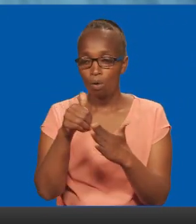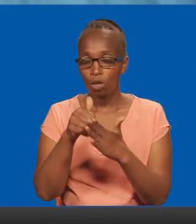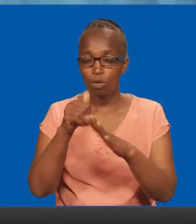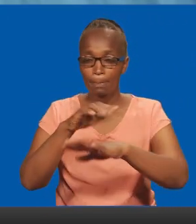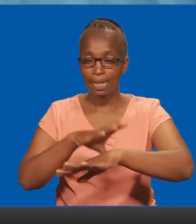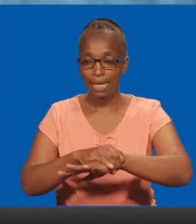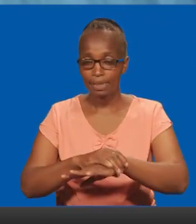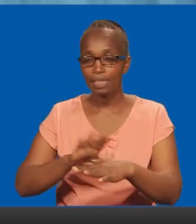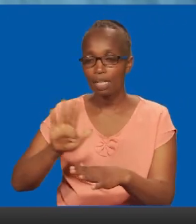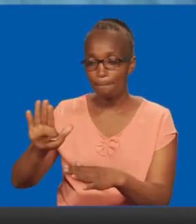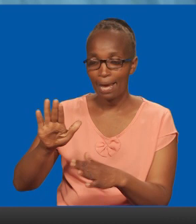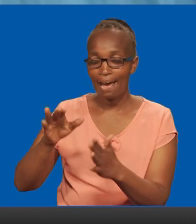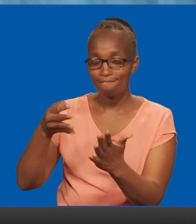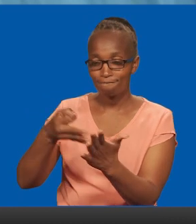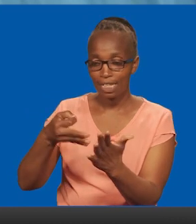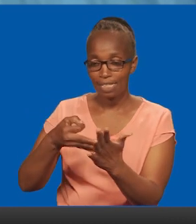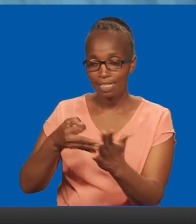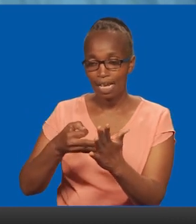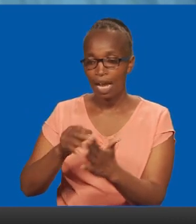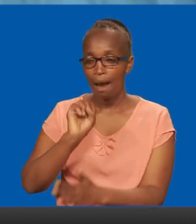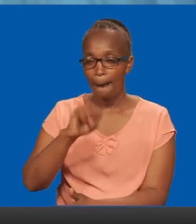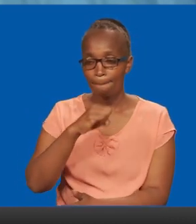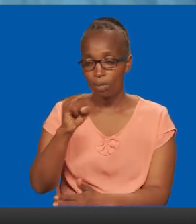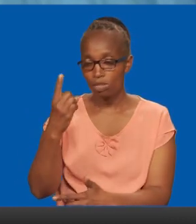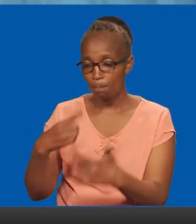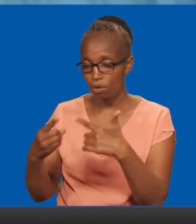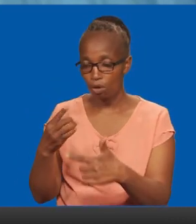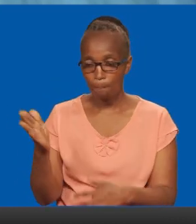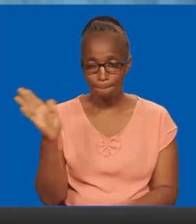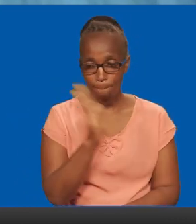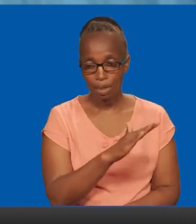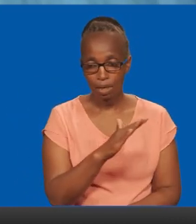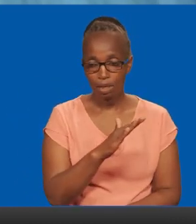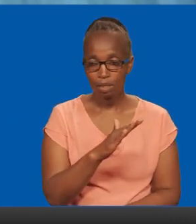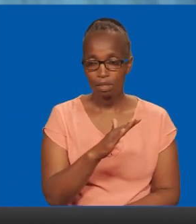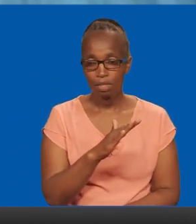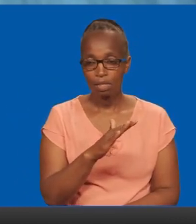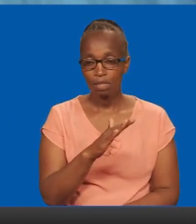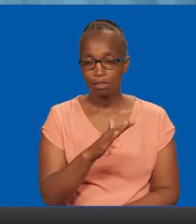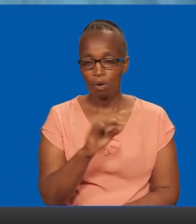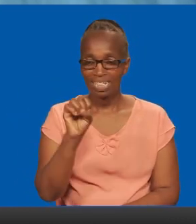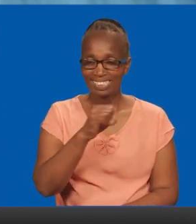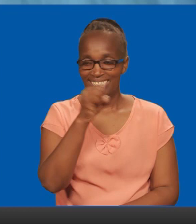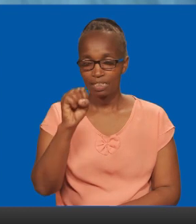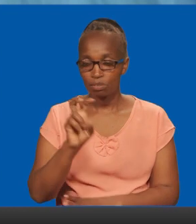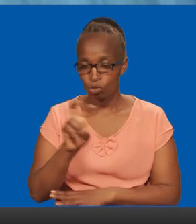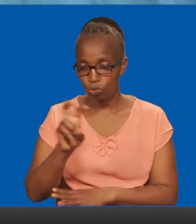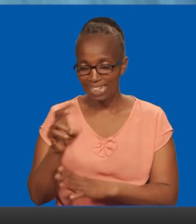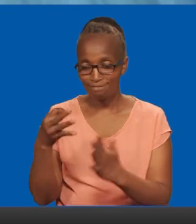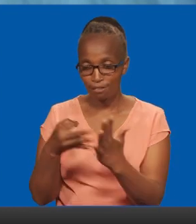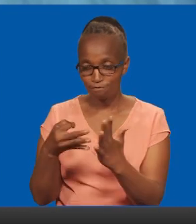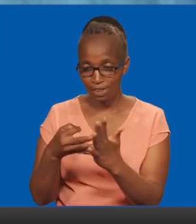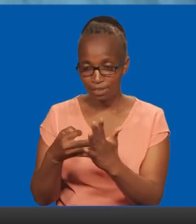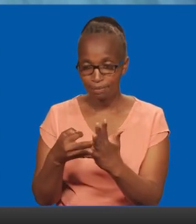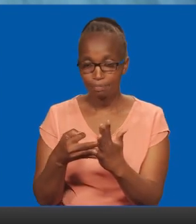checks, you are going to school with your full year school fees. There is no coming back, there is no going anywhere for your school